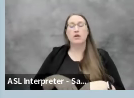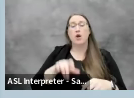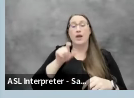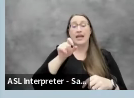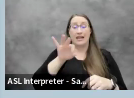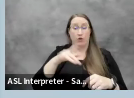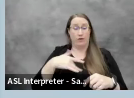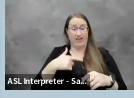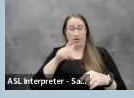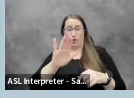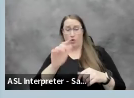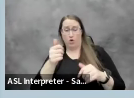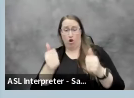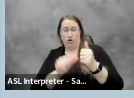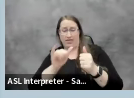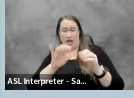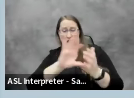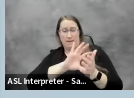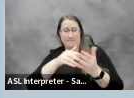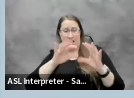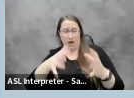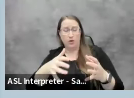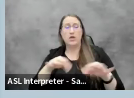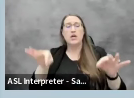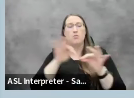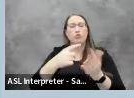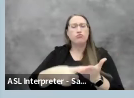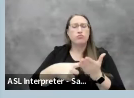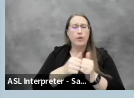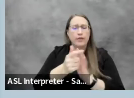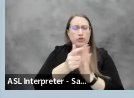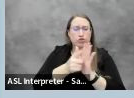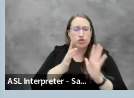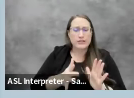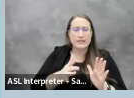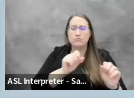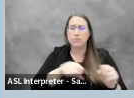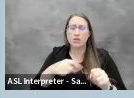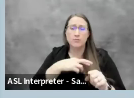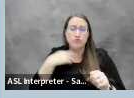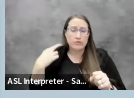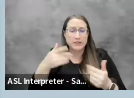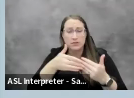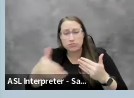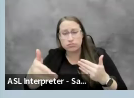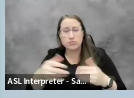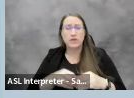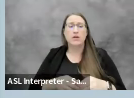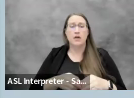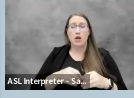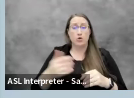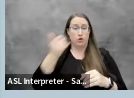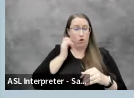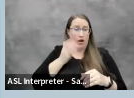to talk to an attorney about, what the risk is there. You can call our office. We're a